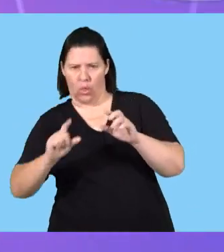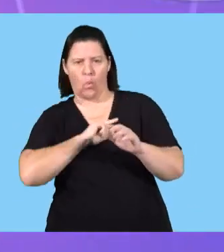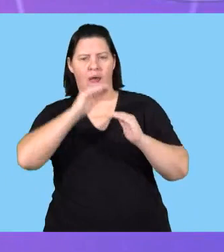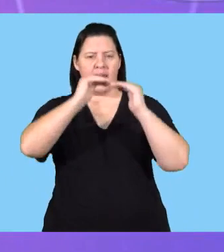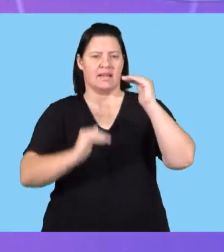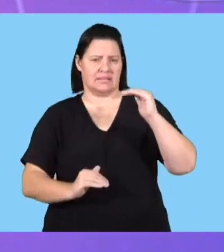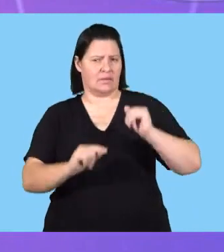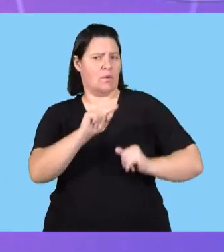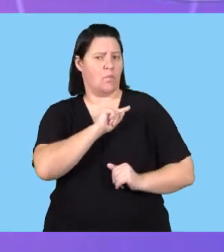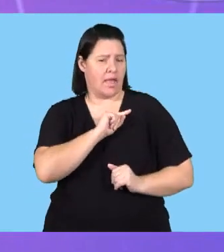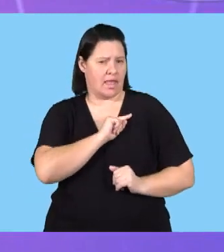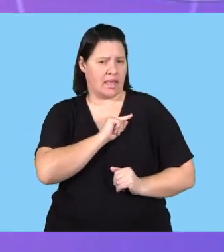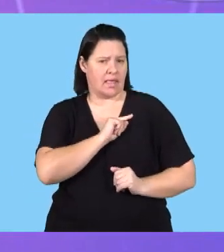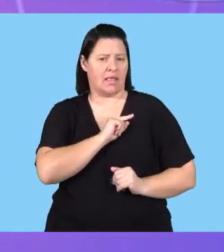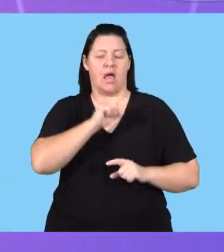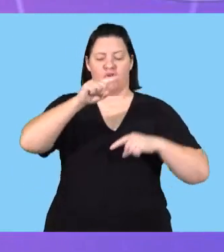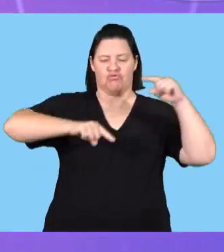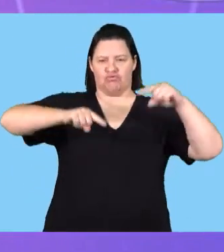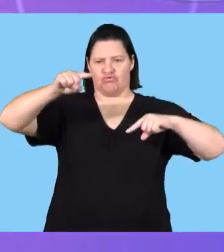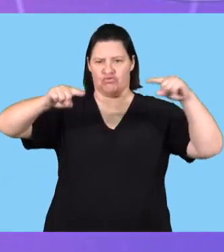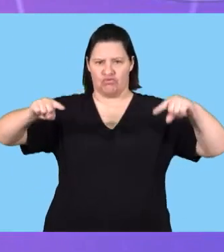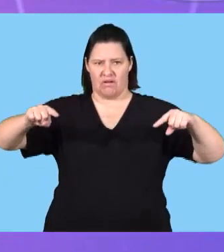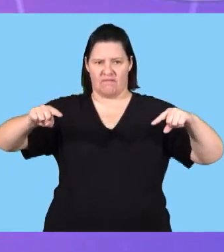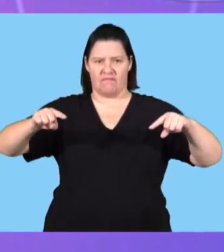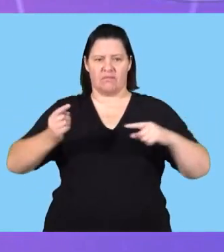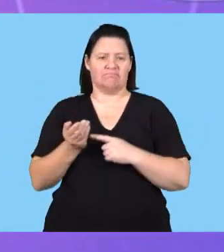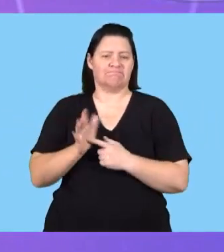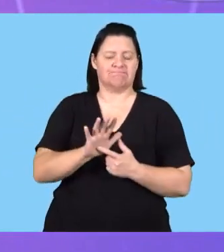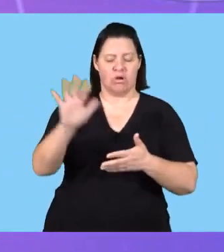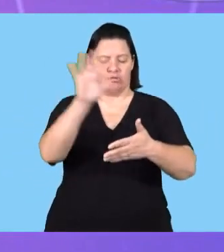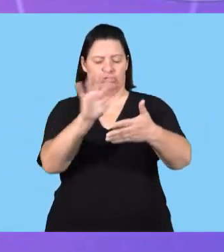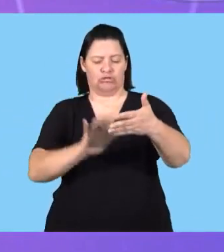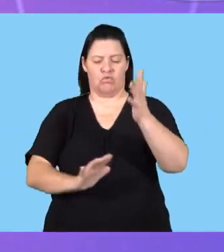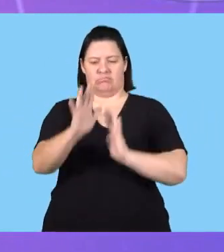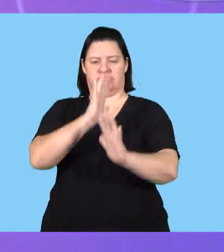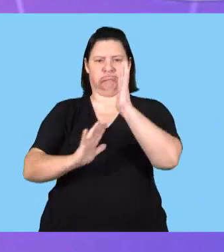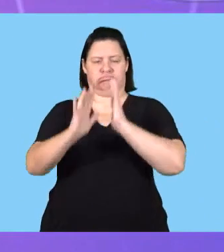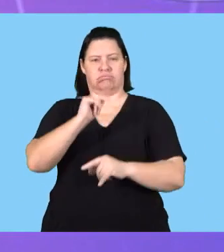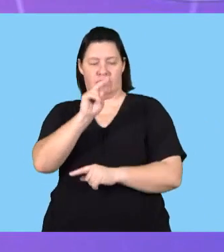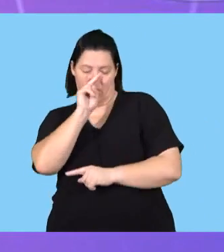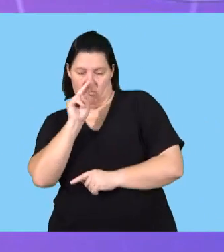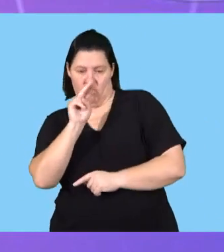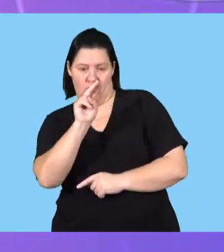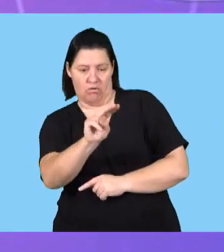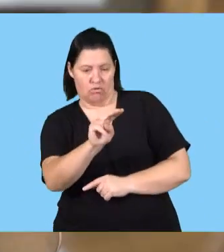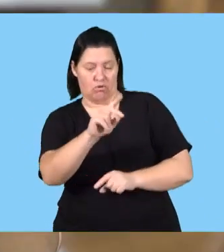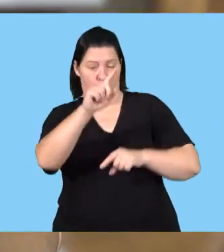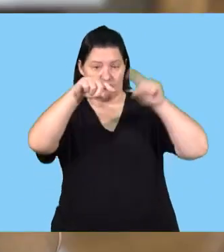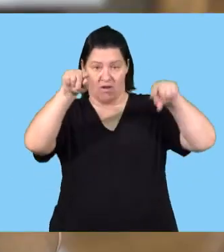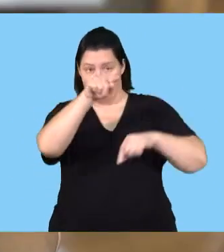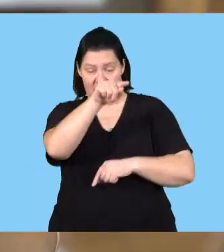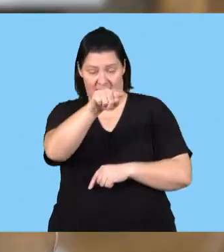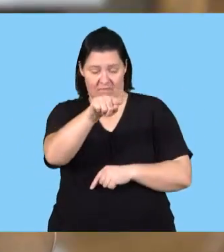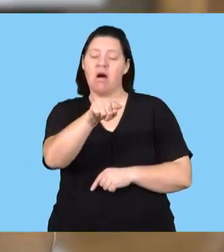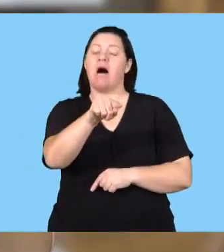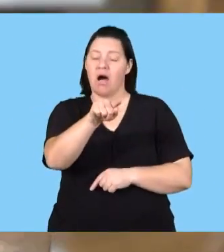is it like that? Mainly because the graphs are telling a story. By mere looking at the graph, you can be able